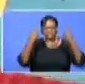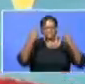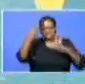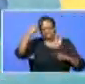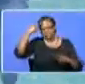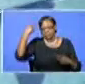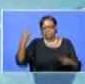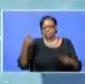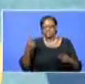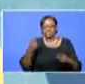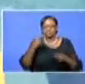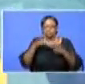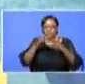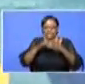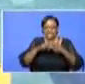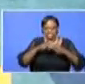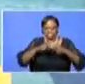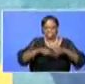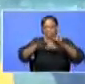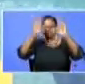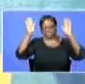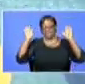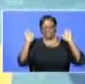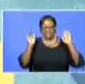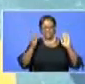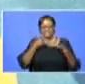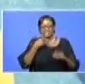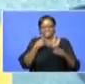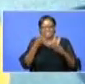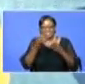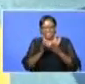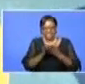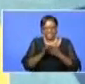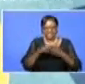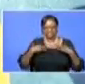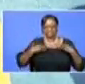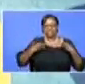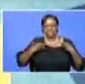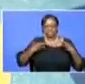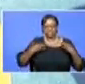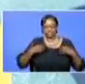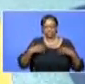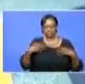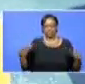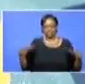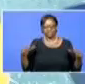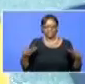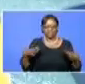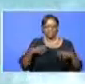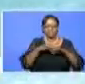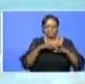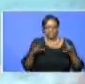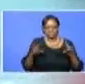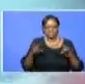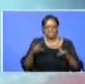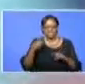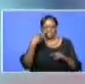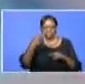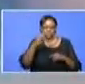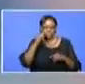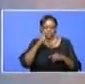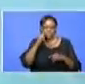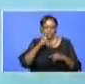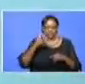I first jumped in, my suit filled up with water and I was like, oh, let me just try to get a medal. But then I saw the